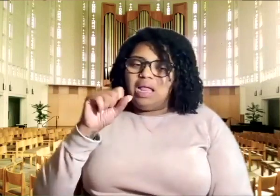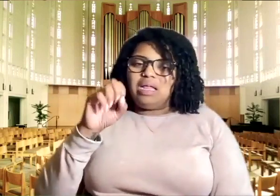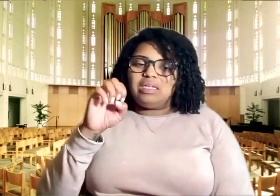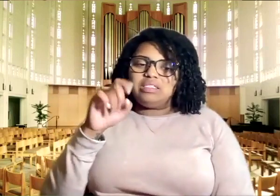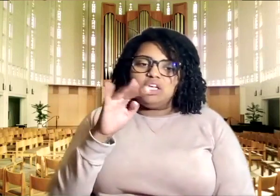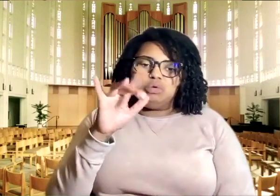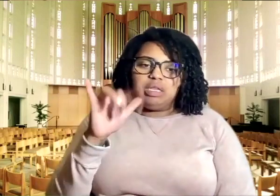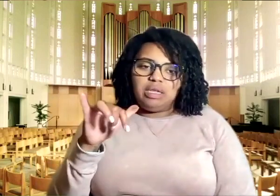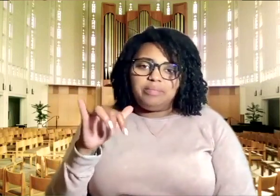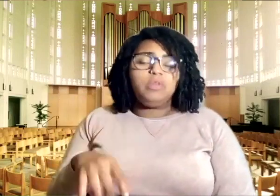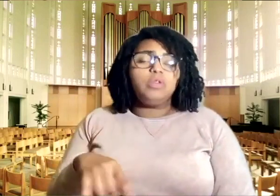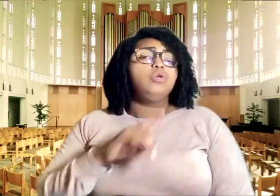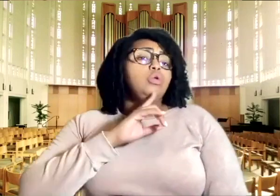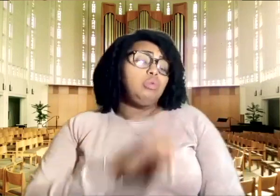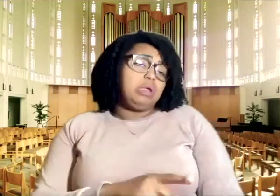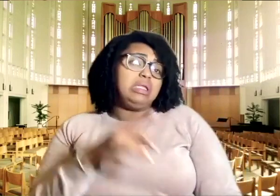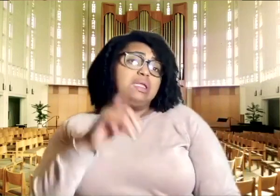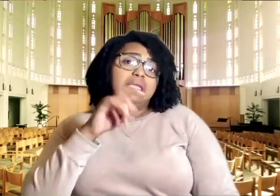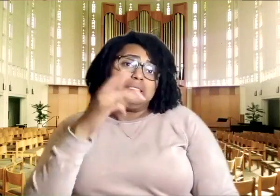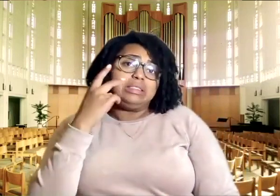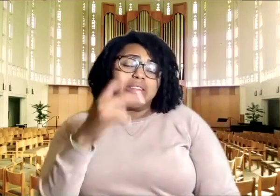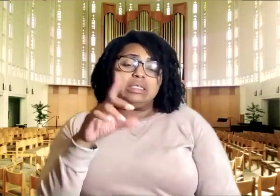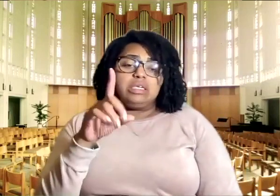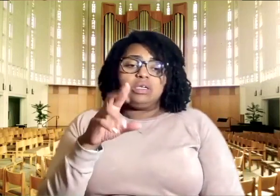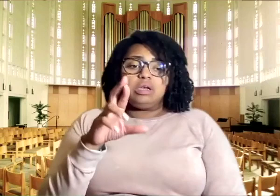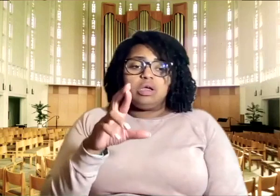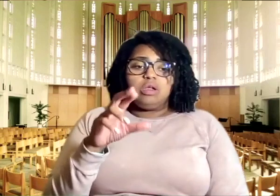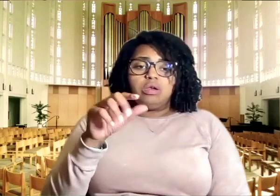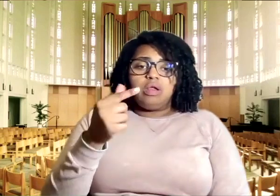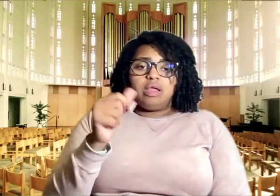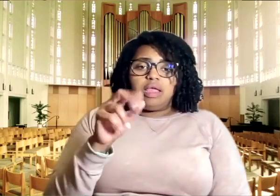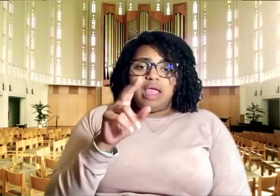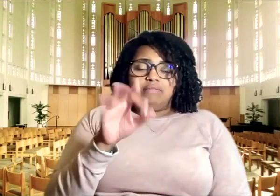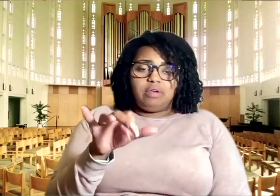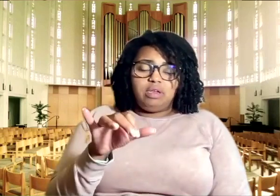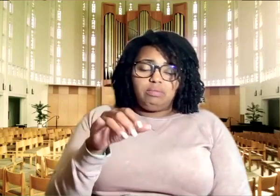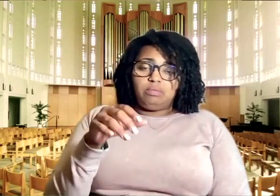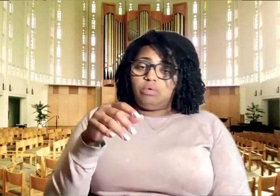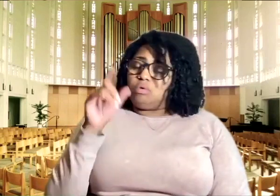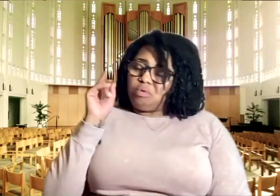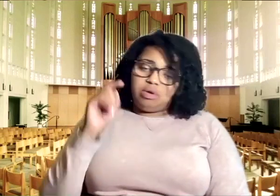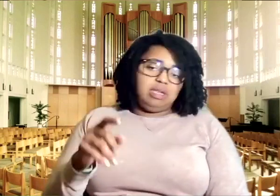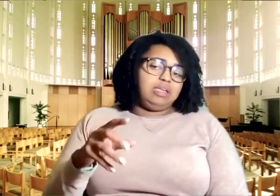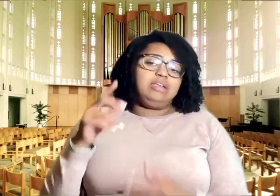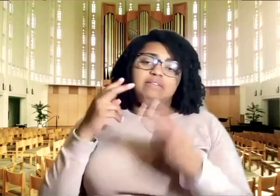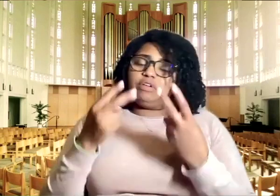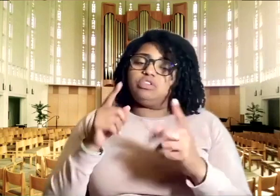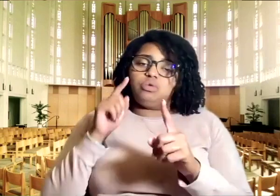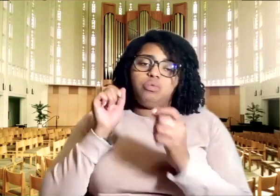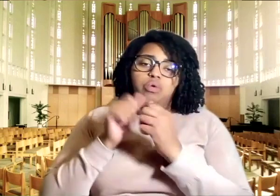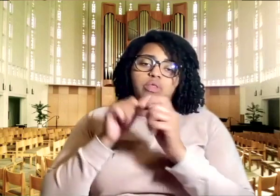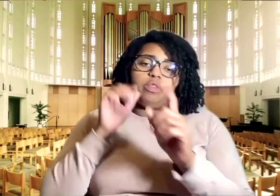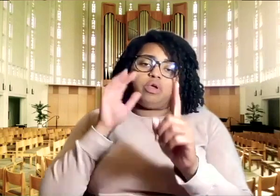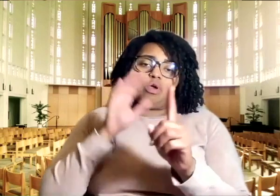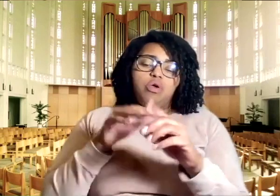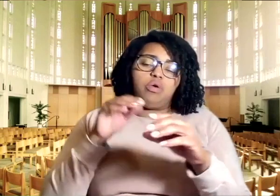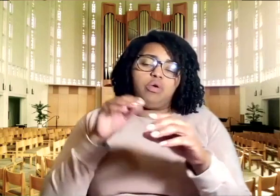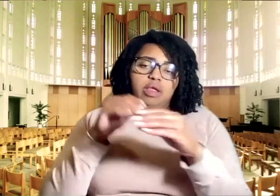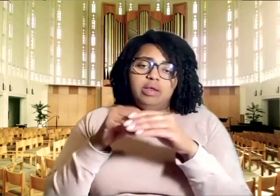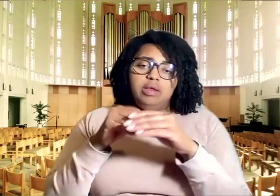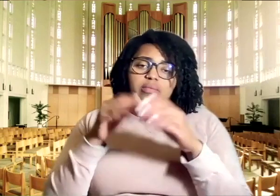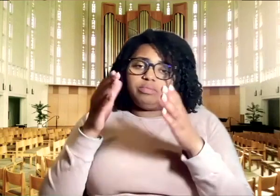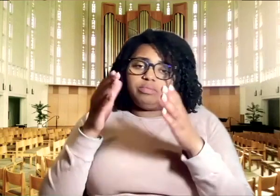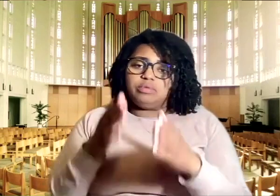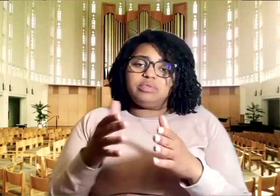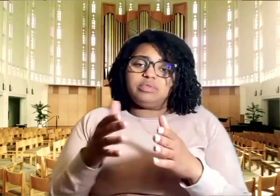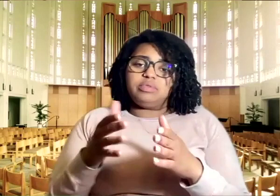her in person. I will be having lunch with her shortly, and I just am so grateful for the ways that she just says a